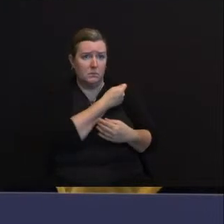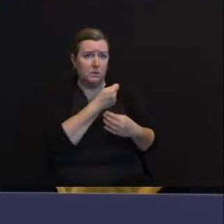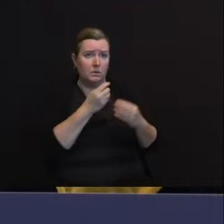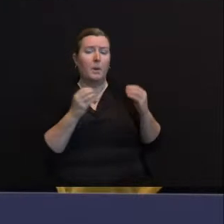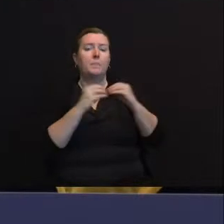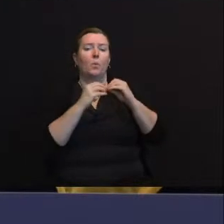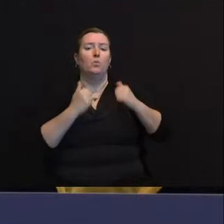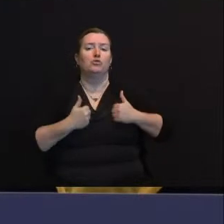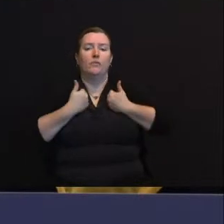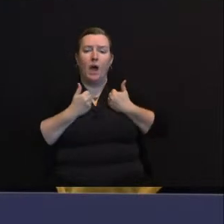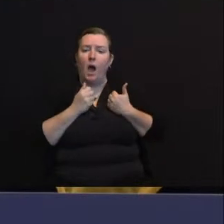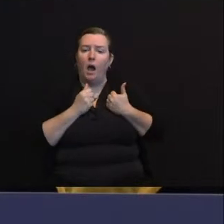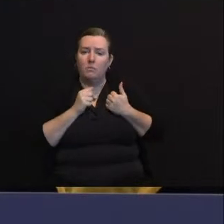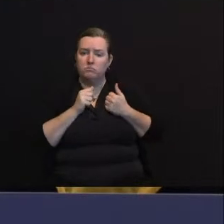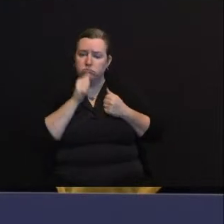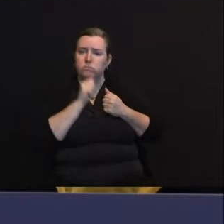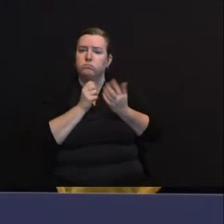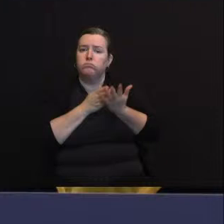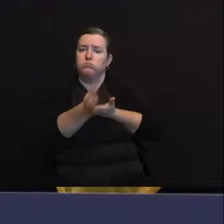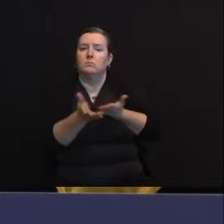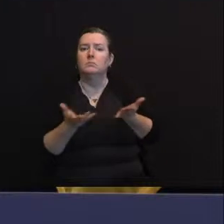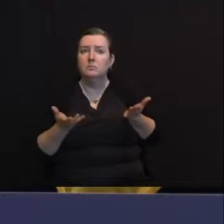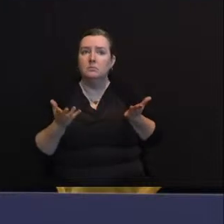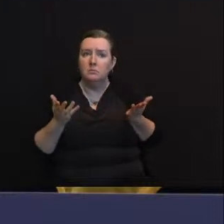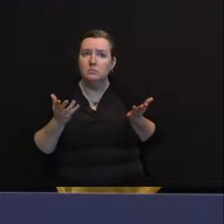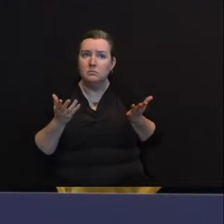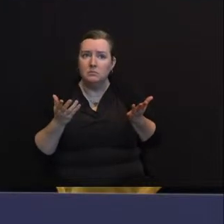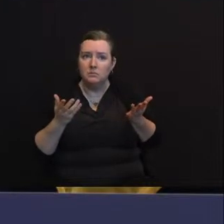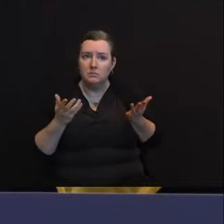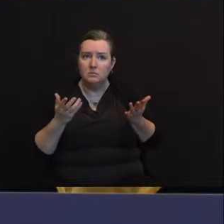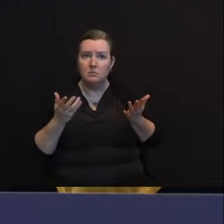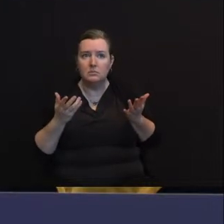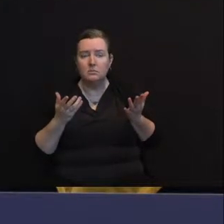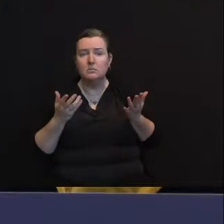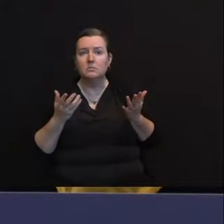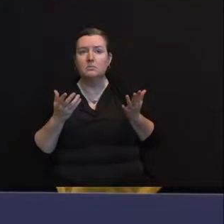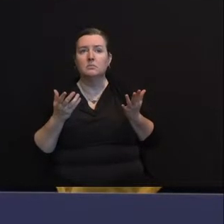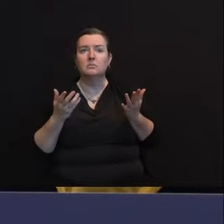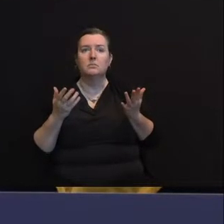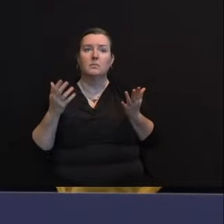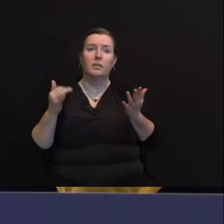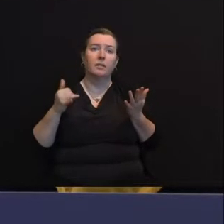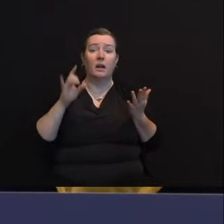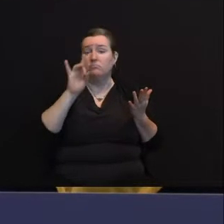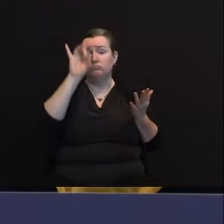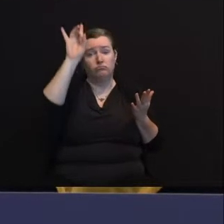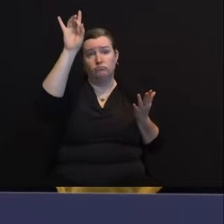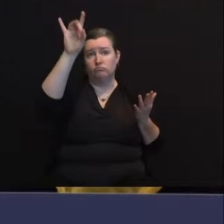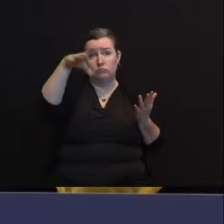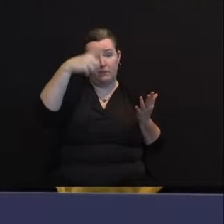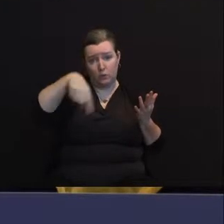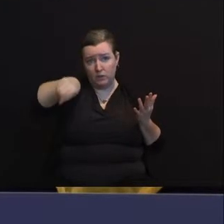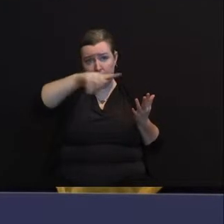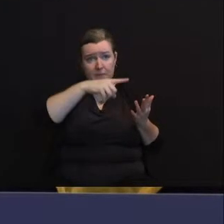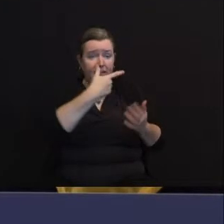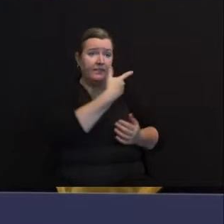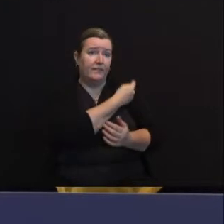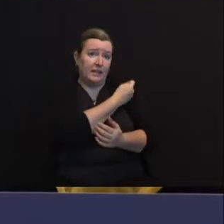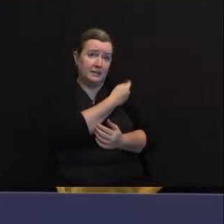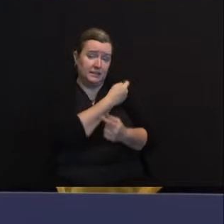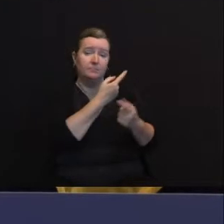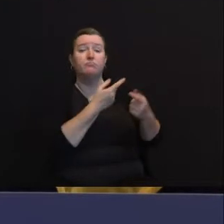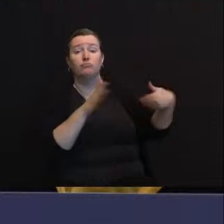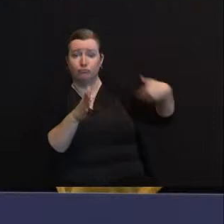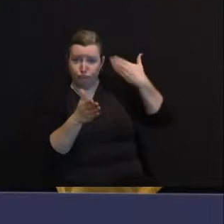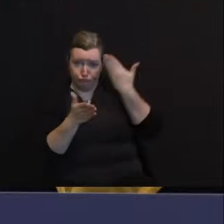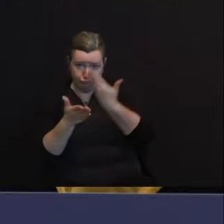rates back down to where they were a few months ago. So that's one other thing I'd leave you with, is the vaccines are coming, but